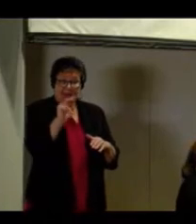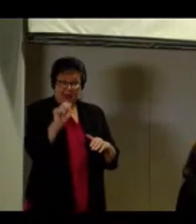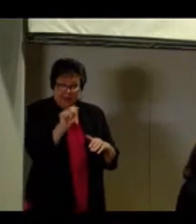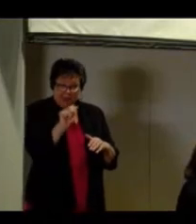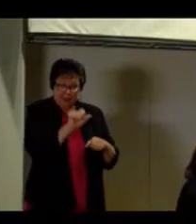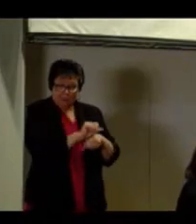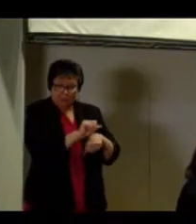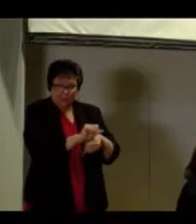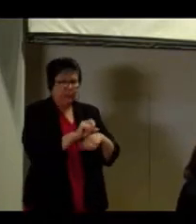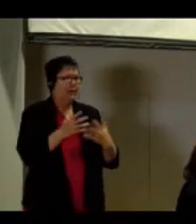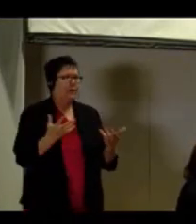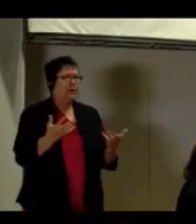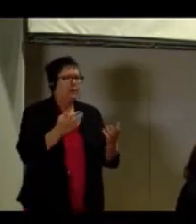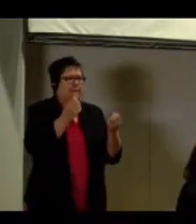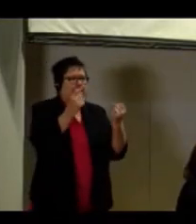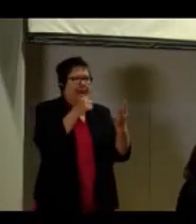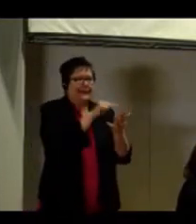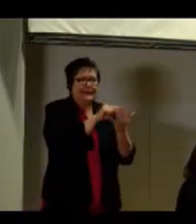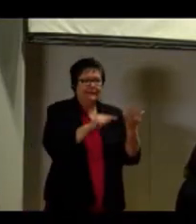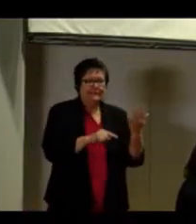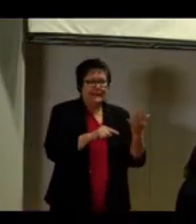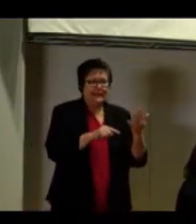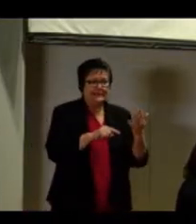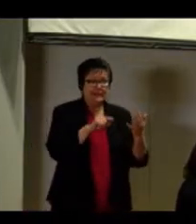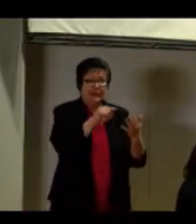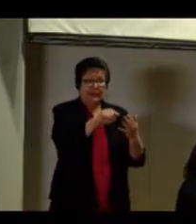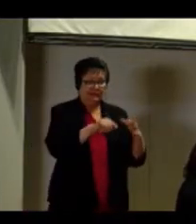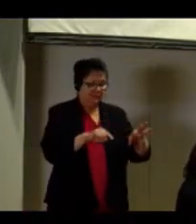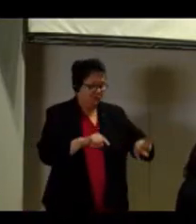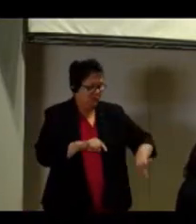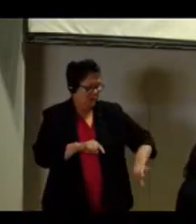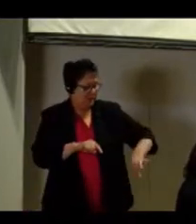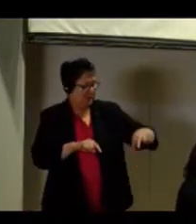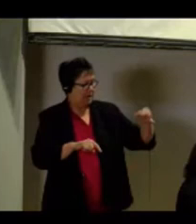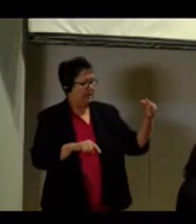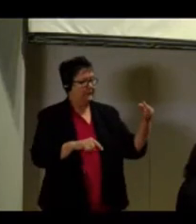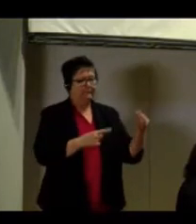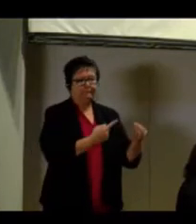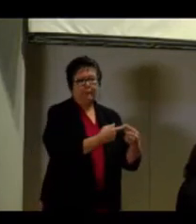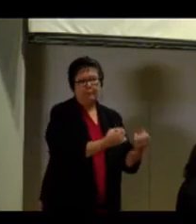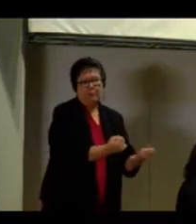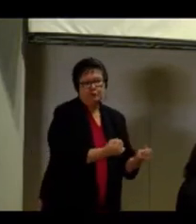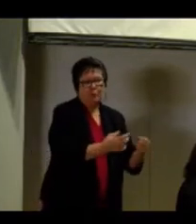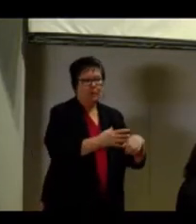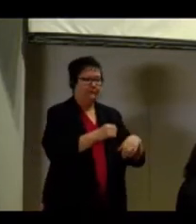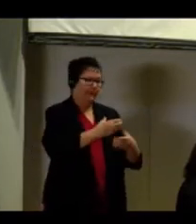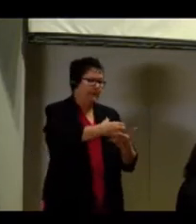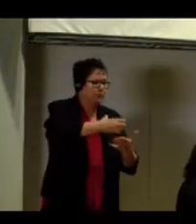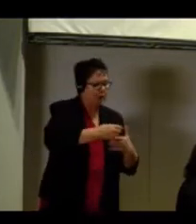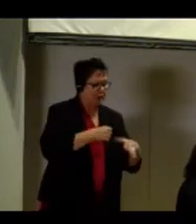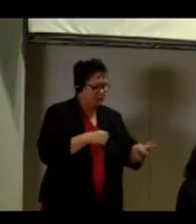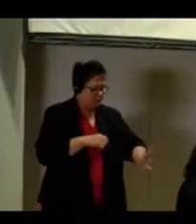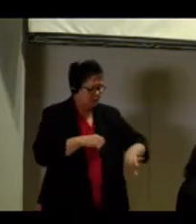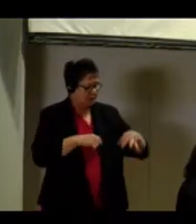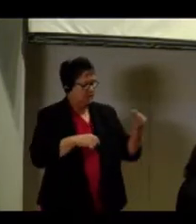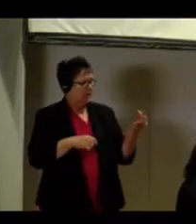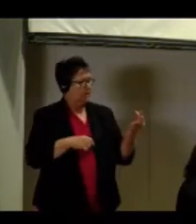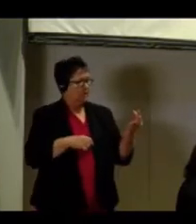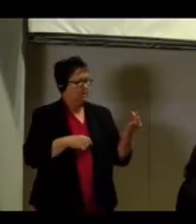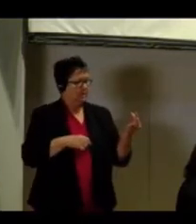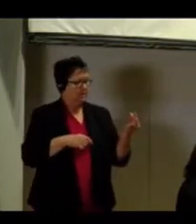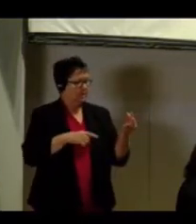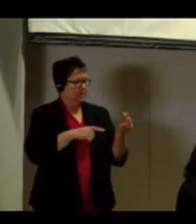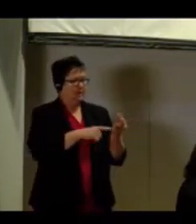these collections, once you've handled the specimen, you've taken it out of its drawer, you've looked at its labels, you've done all those things, the